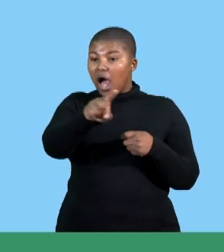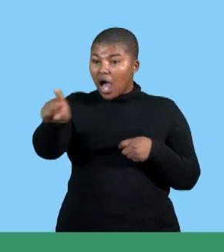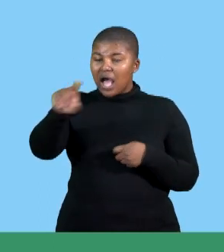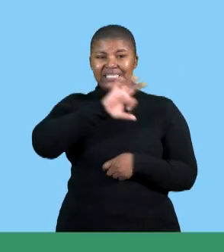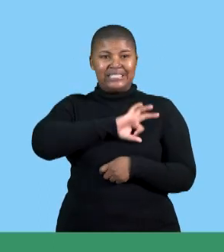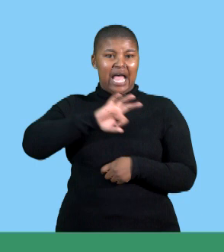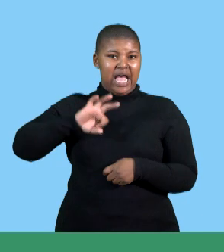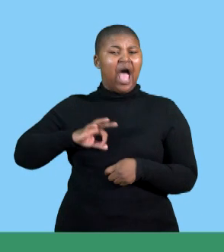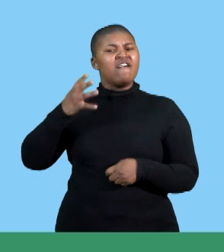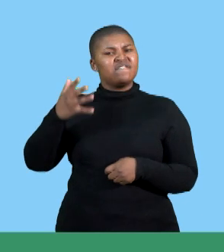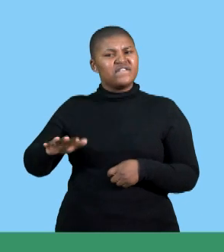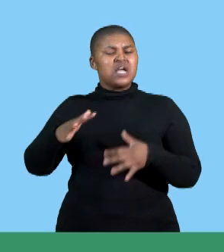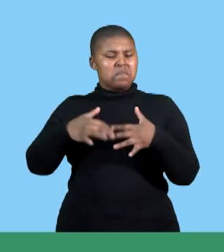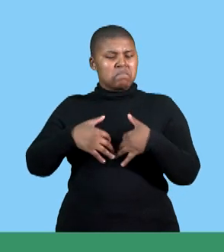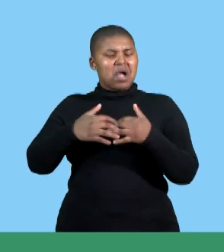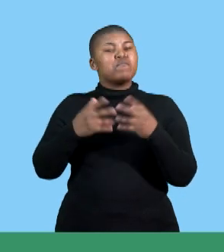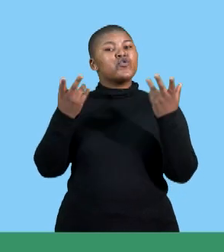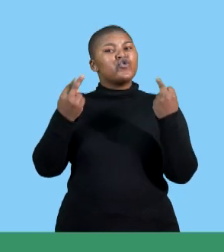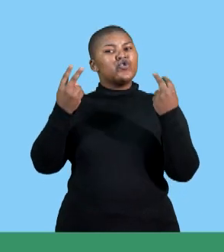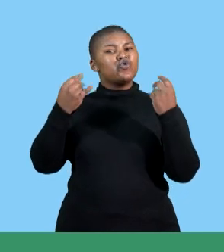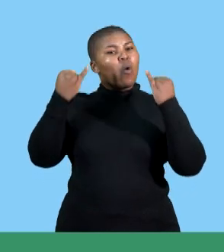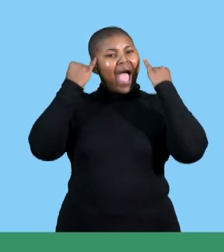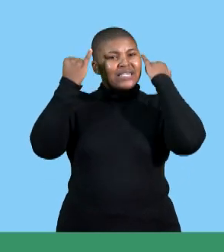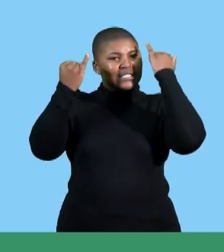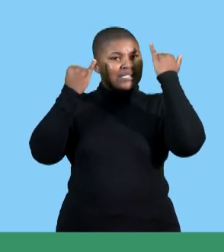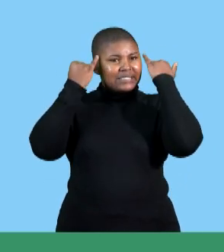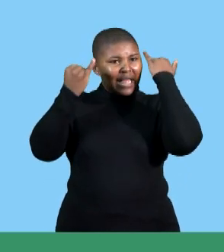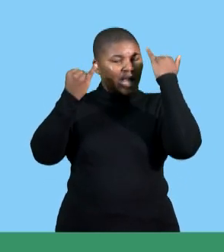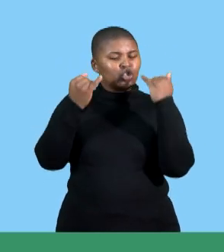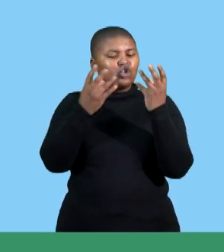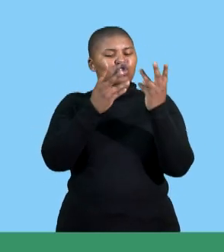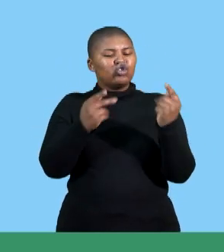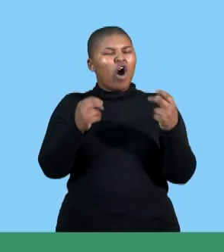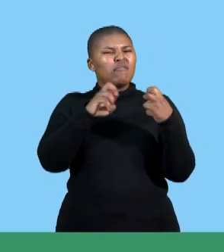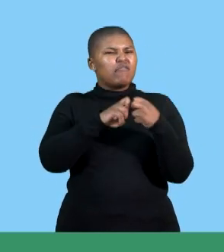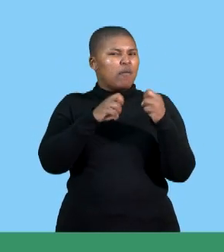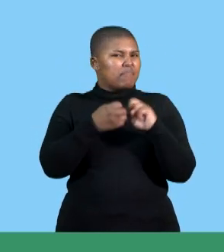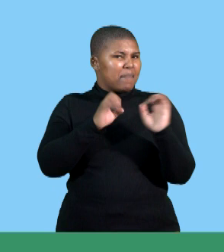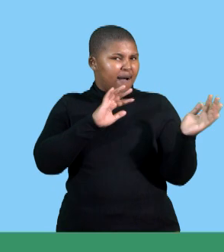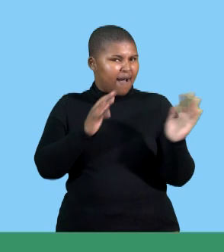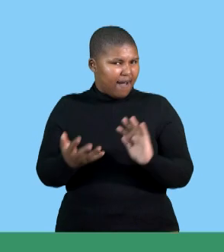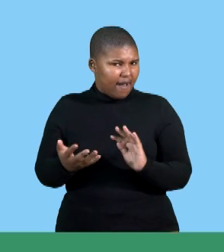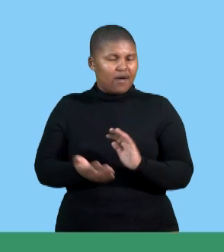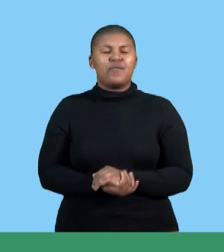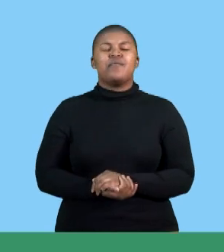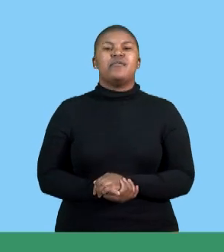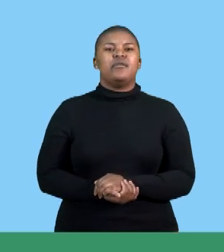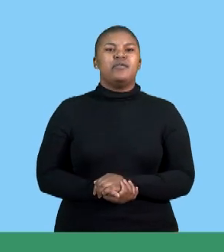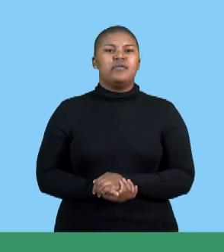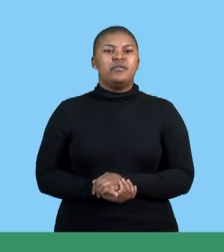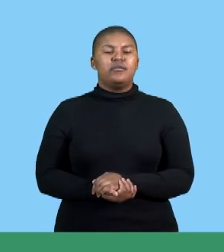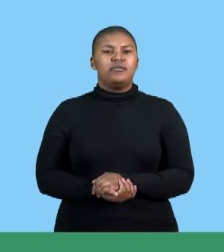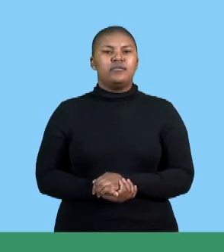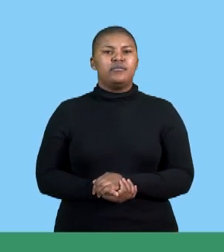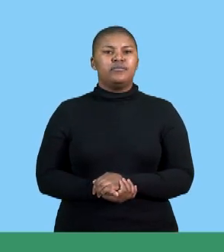with new ideas, keyword, new ideas on how this problem could